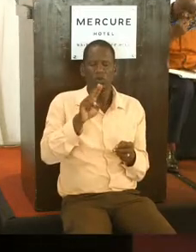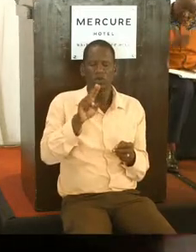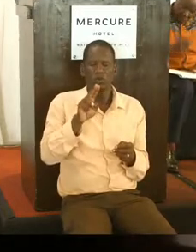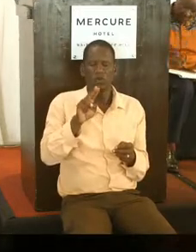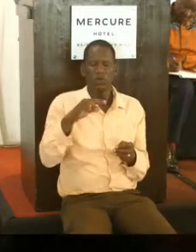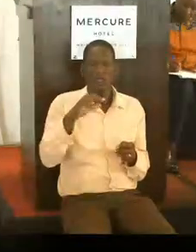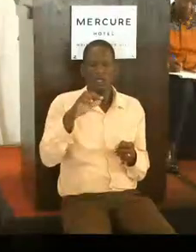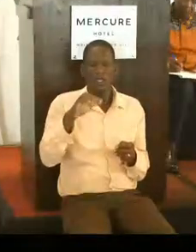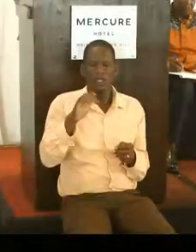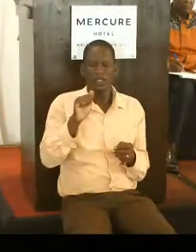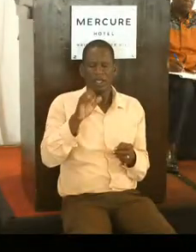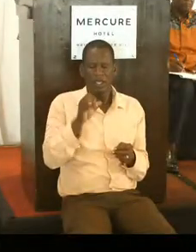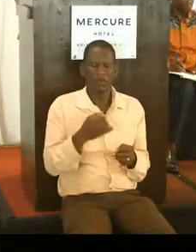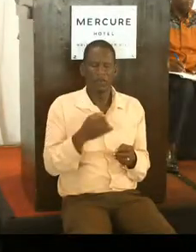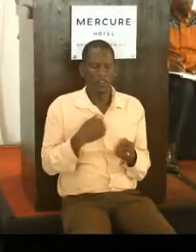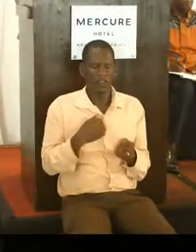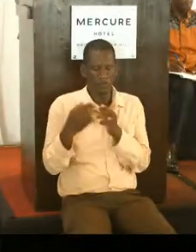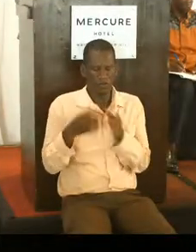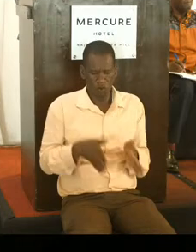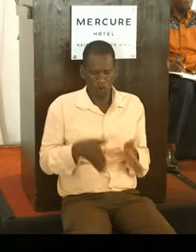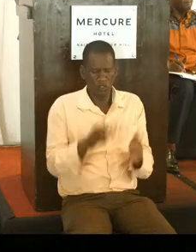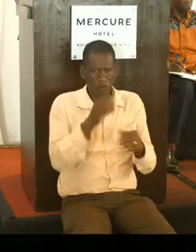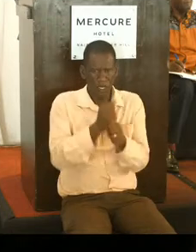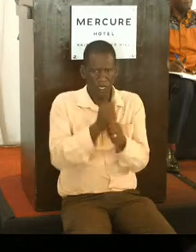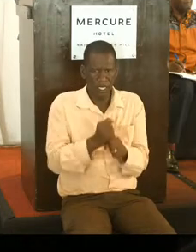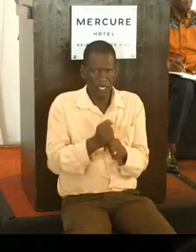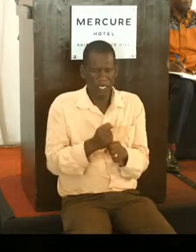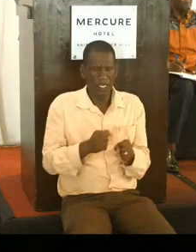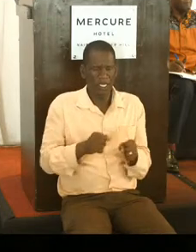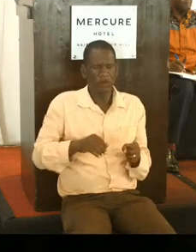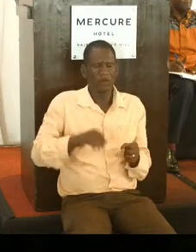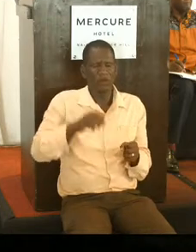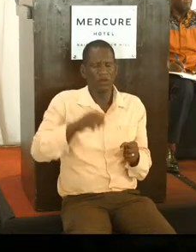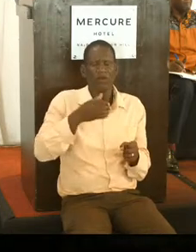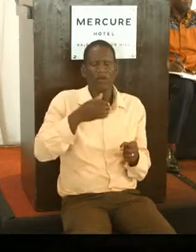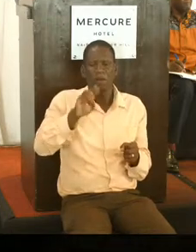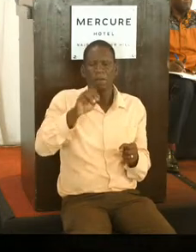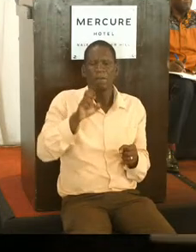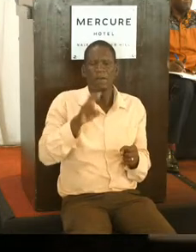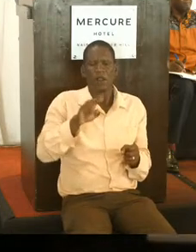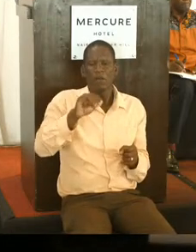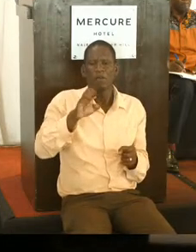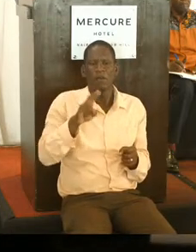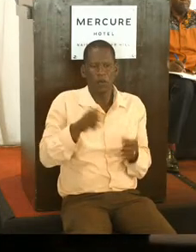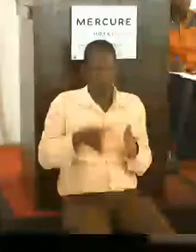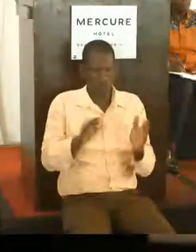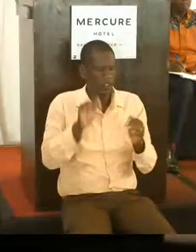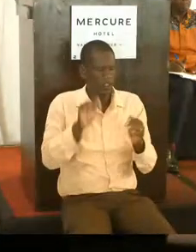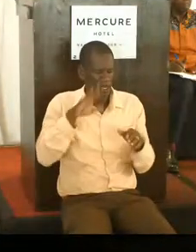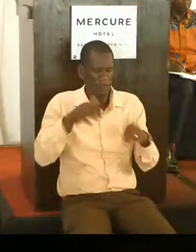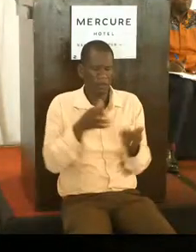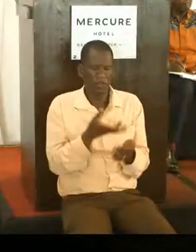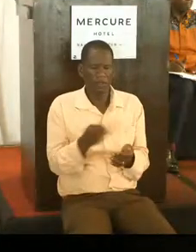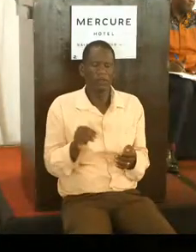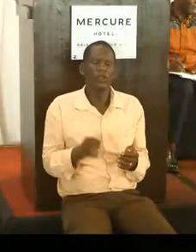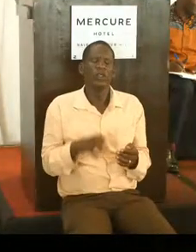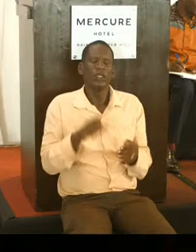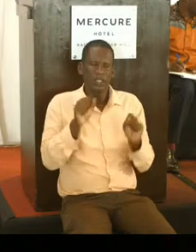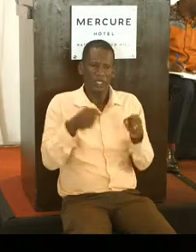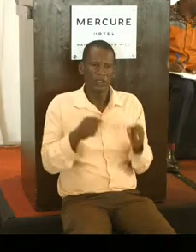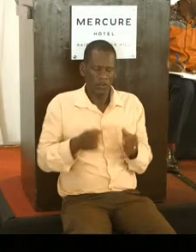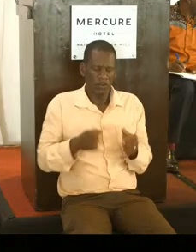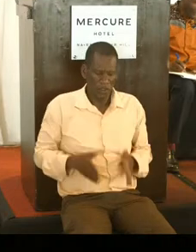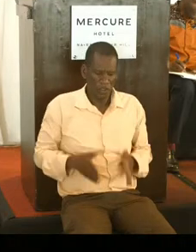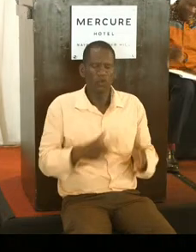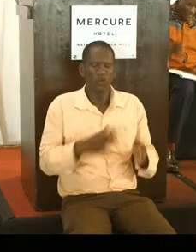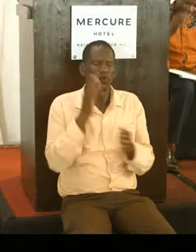these are there are roads which are being built in the country called maumau roads have you heard about them so these